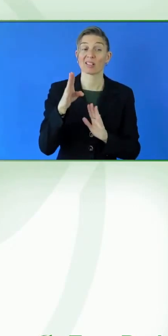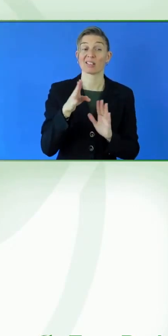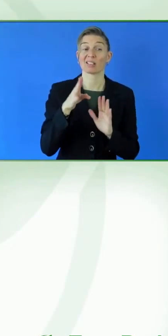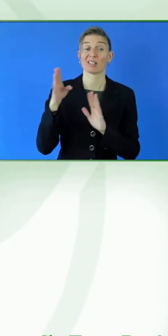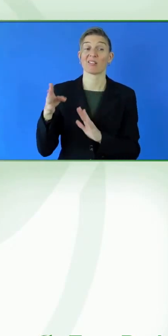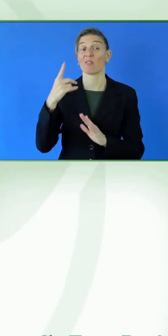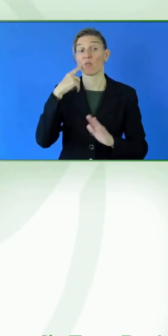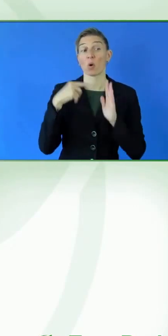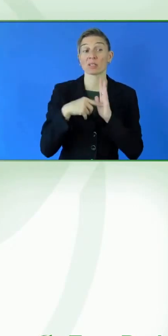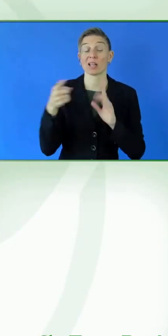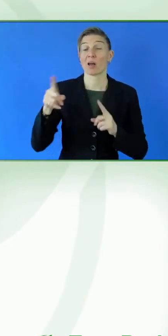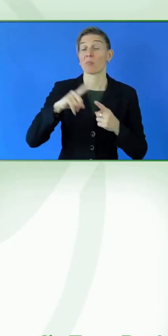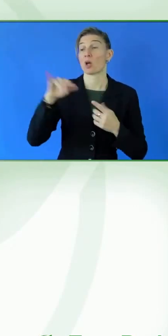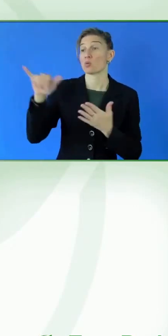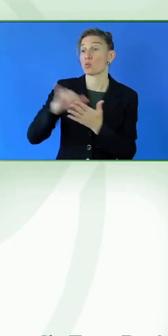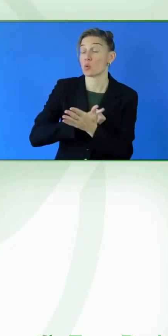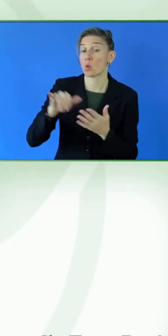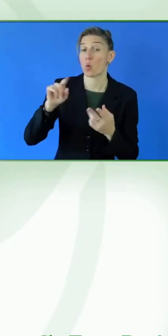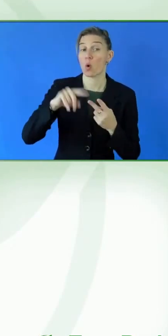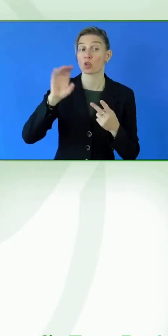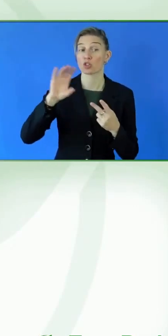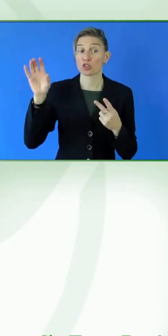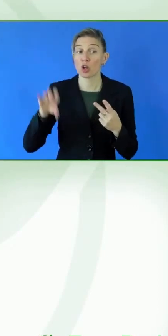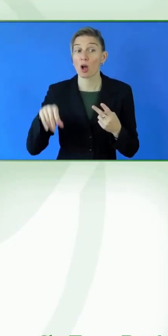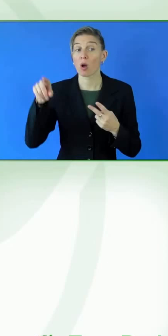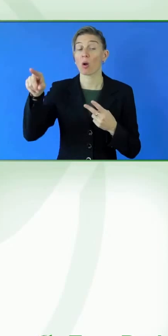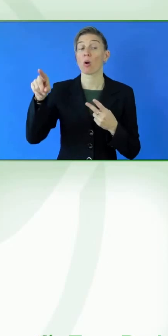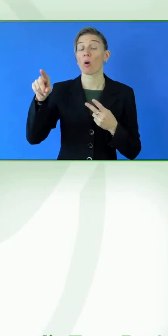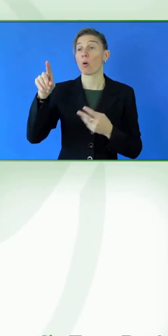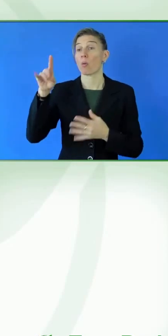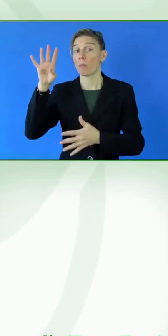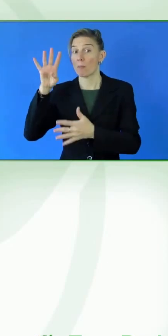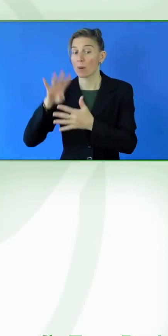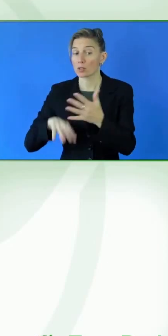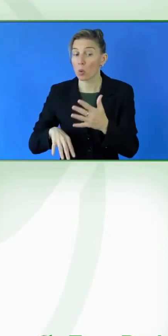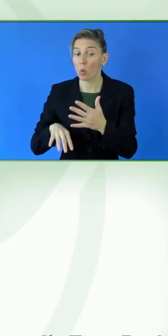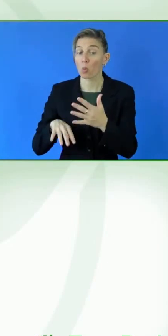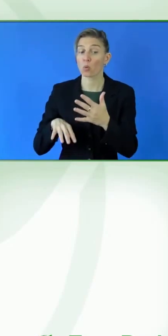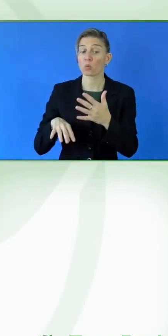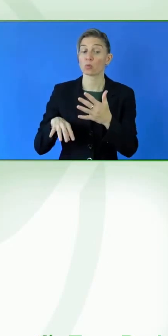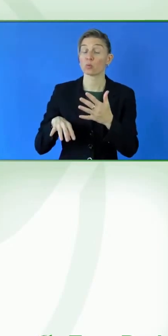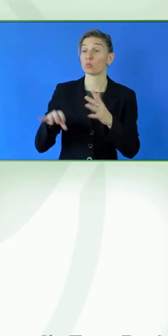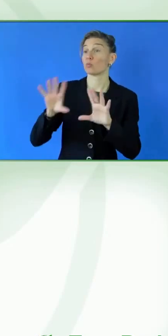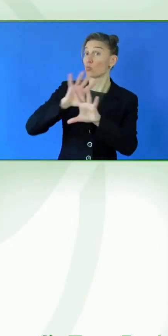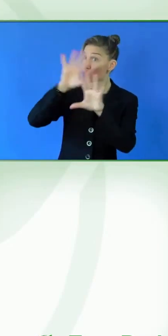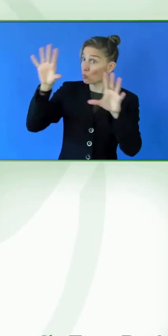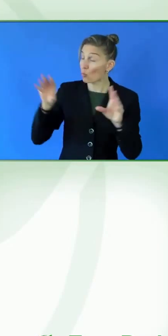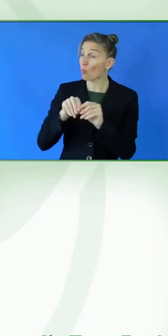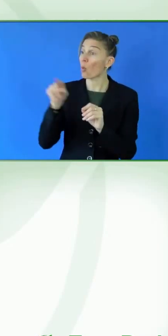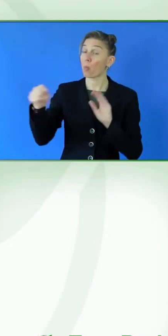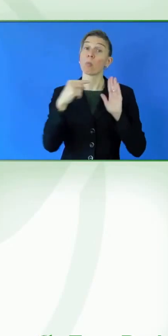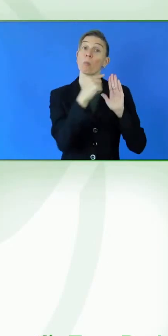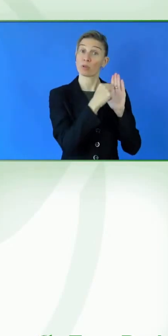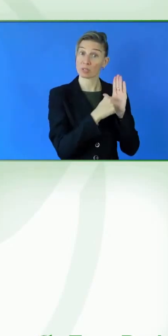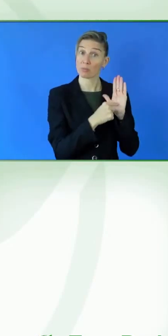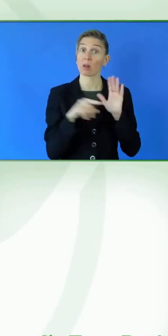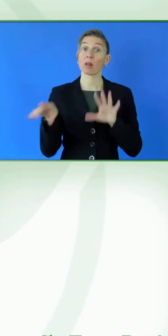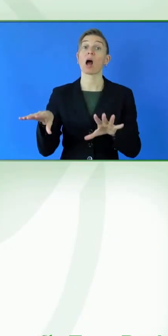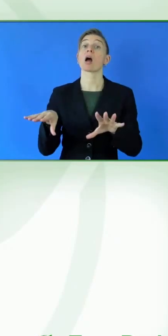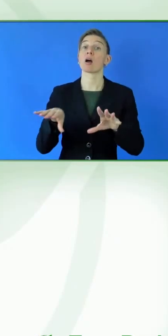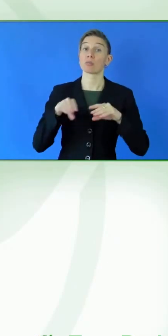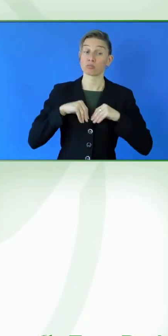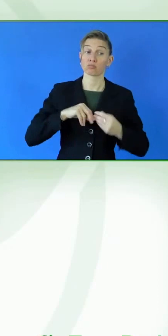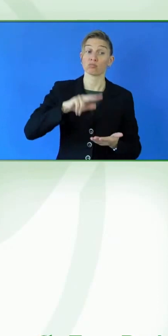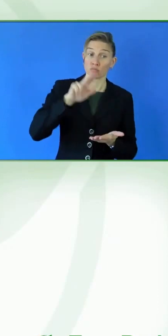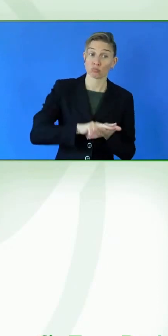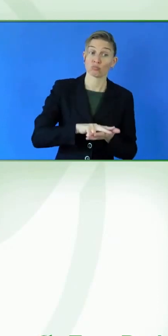Lyon, Helsinki, Barcelona have all adopted these principles, and we're looking to many more cities joining in